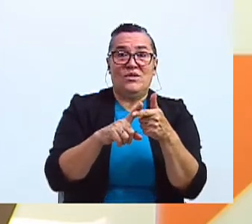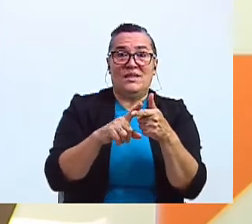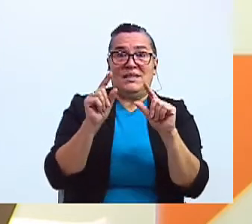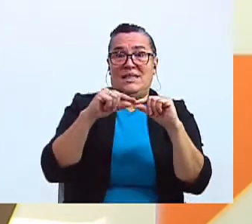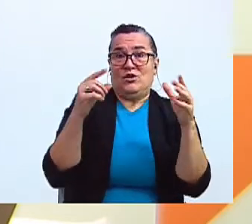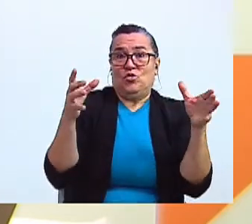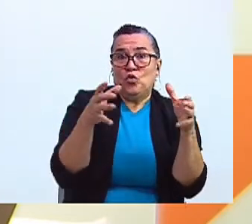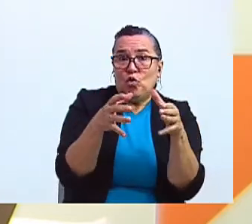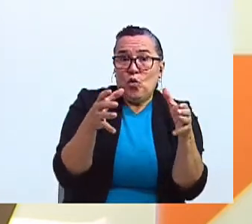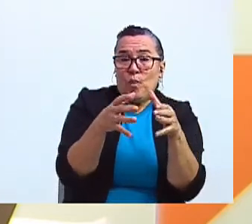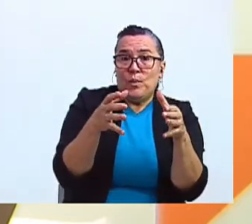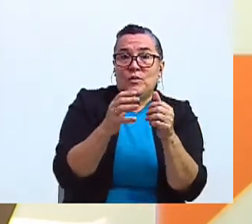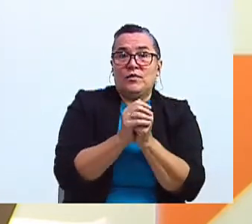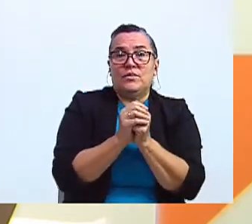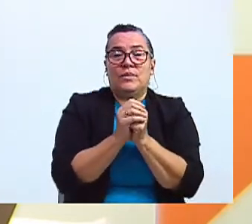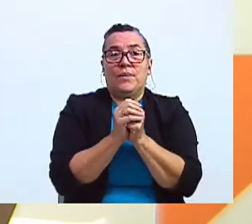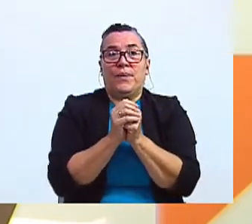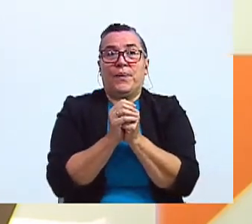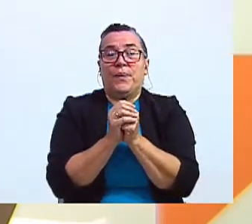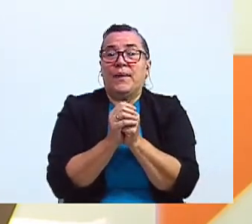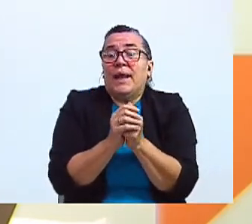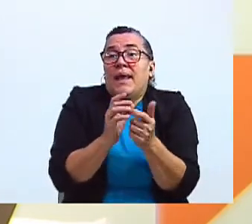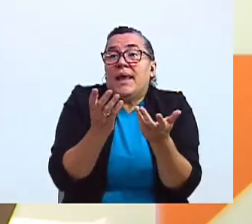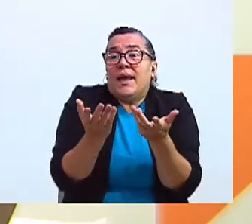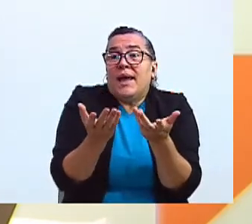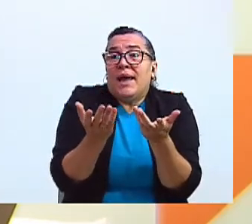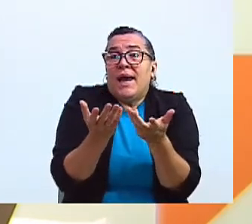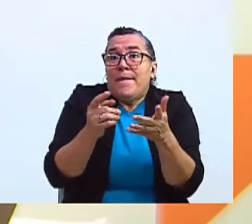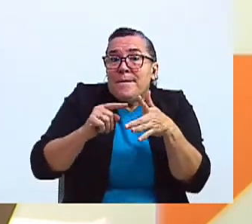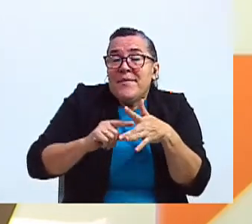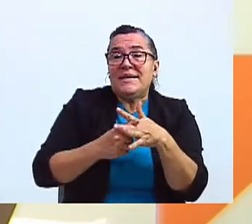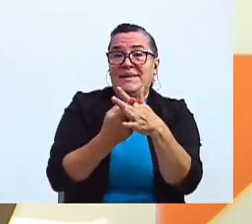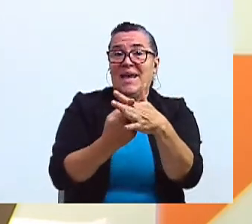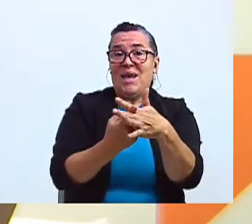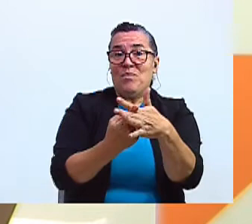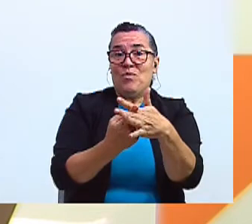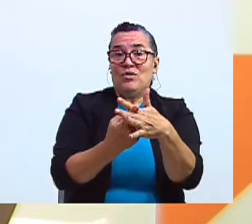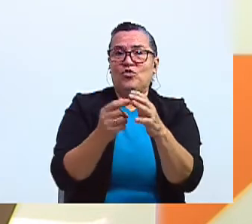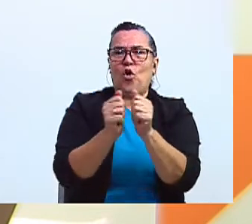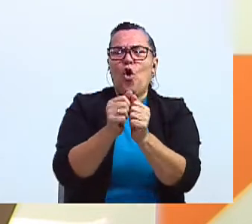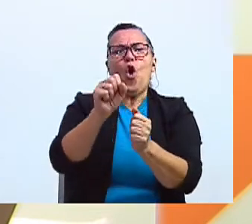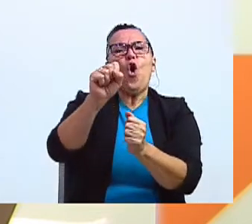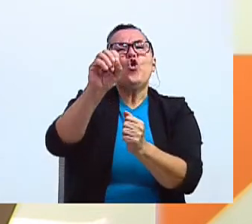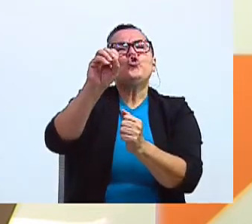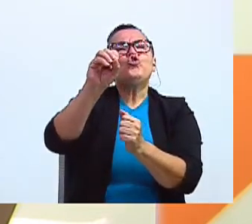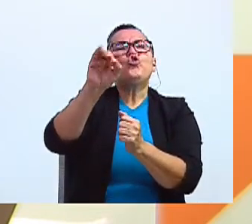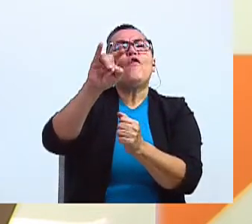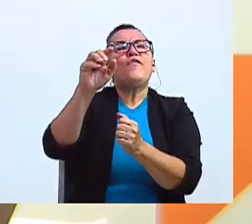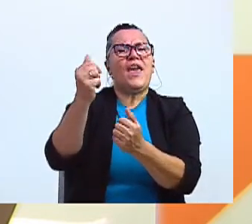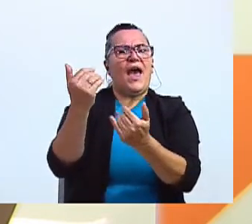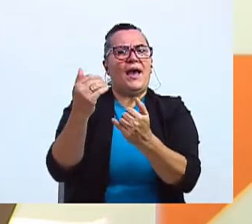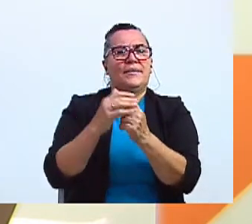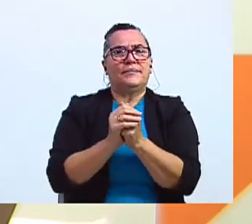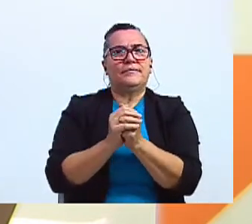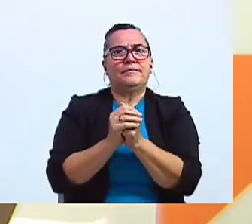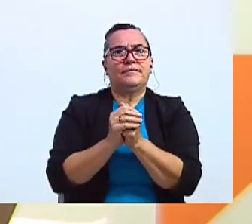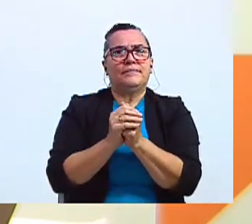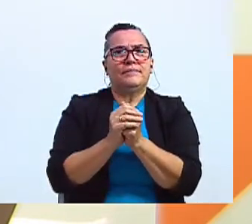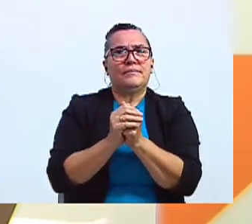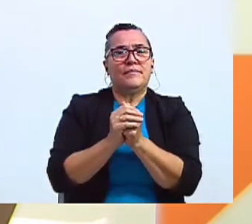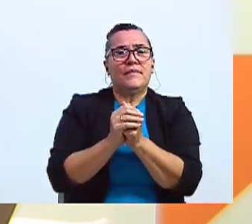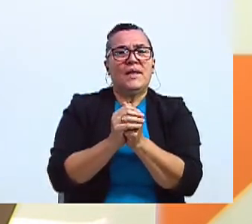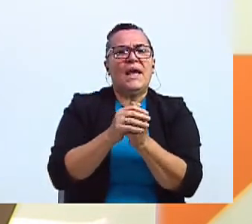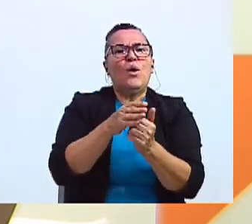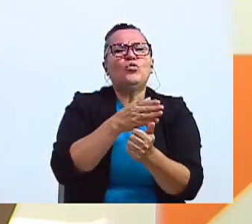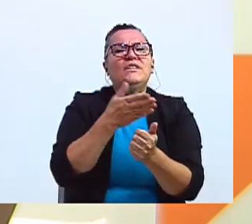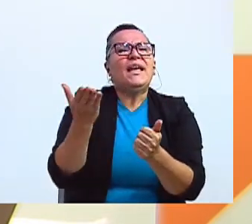groups. So let's start with Sophia. Tell me, what do you